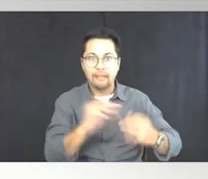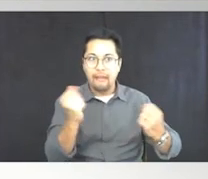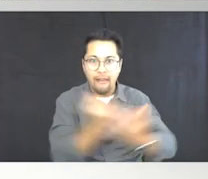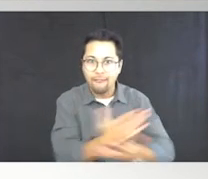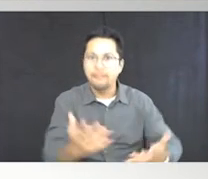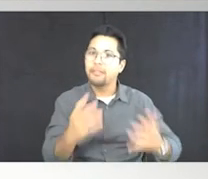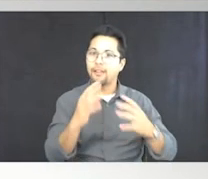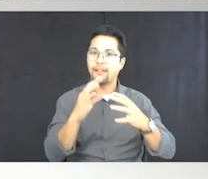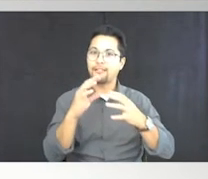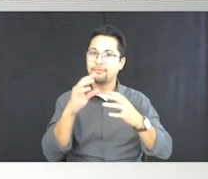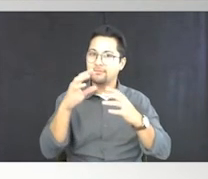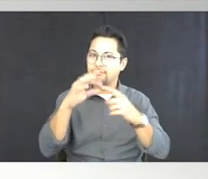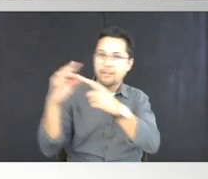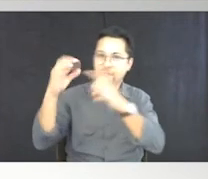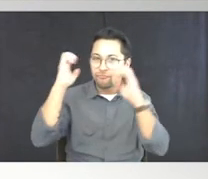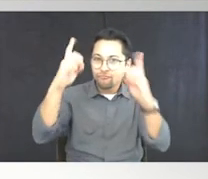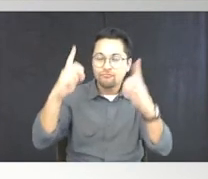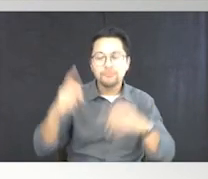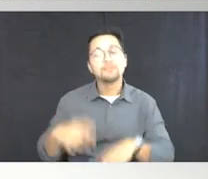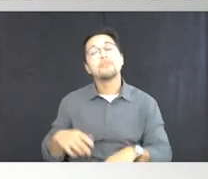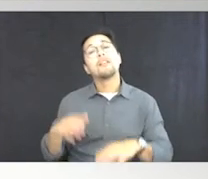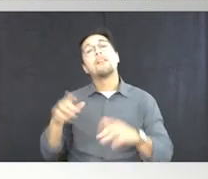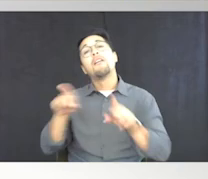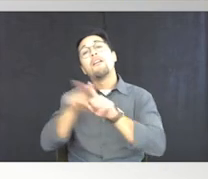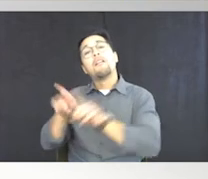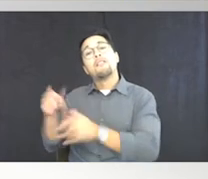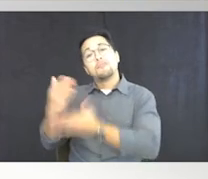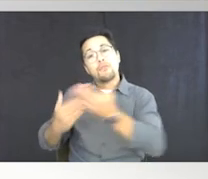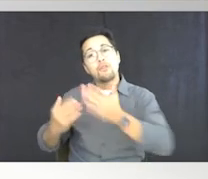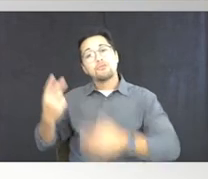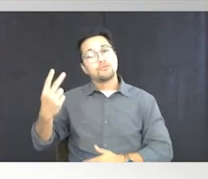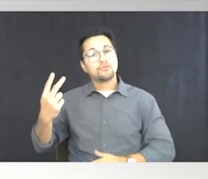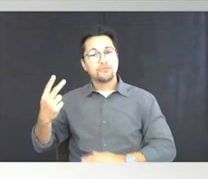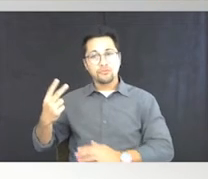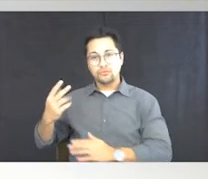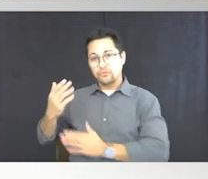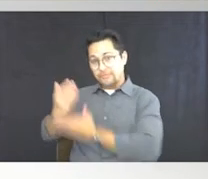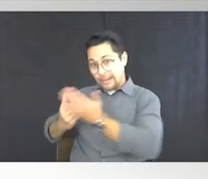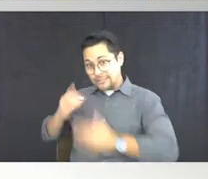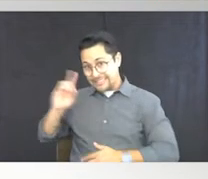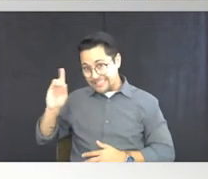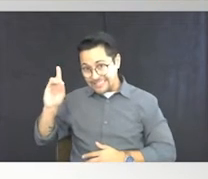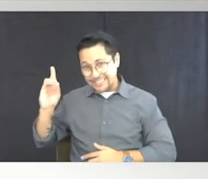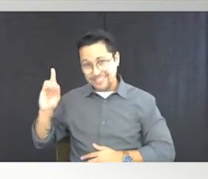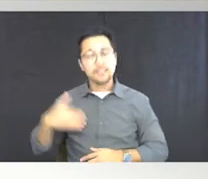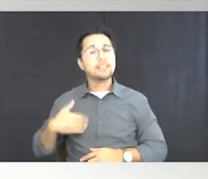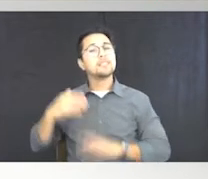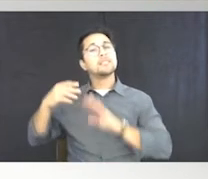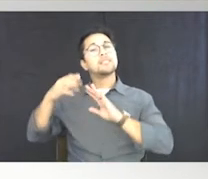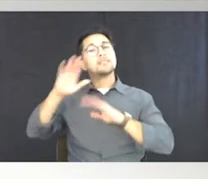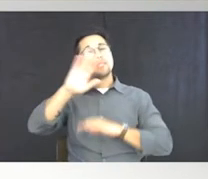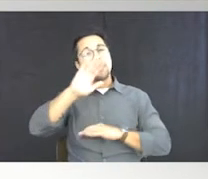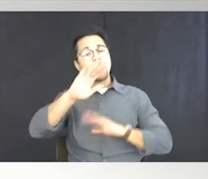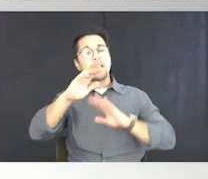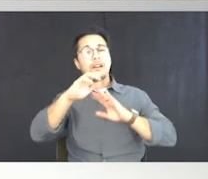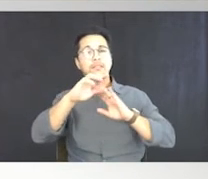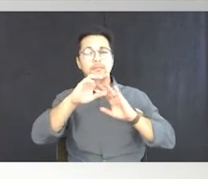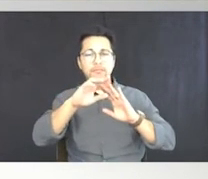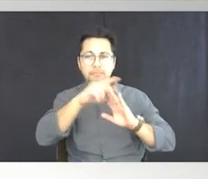education. And if you go to Part 2, Section D, it is the district's